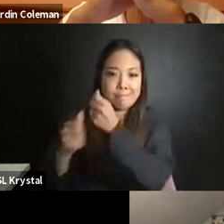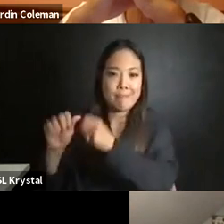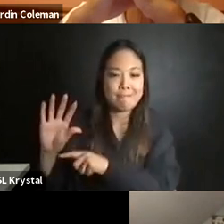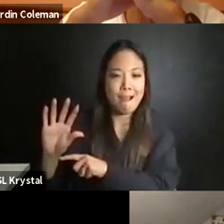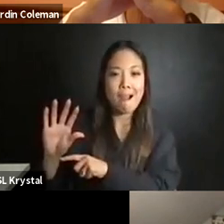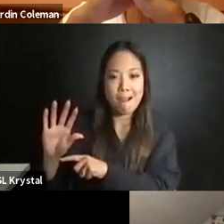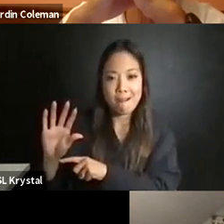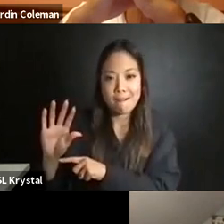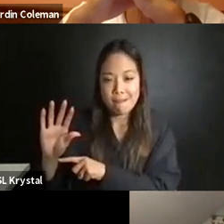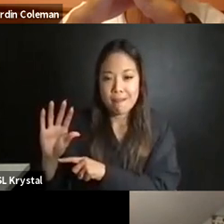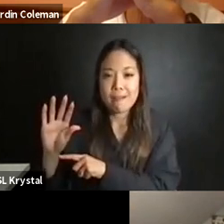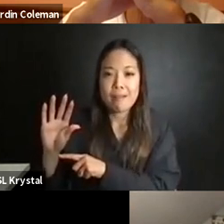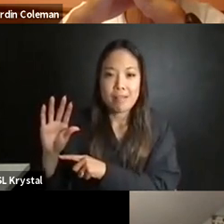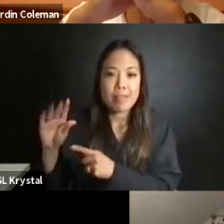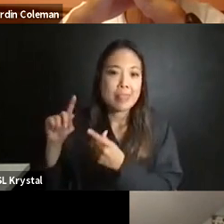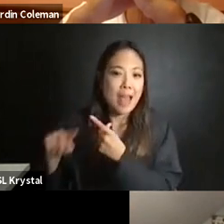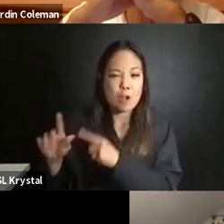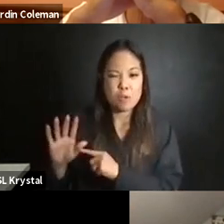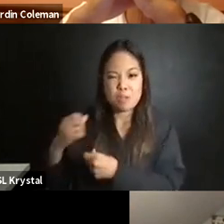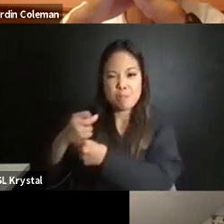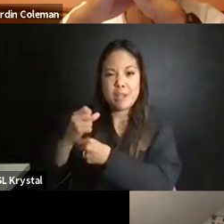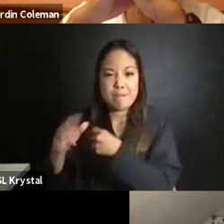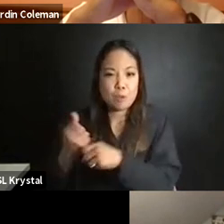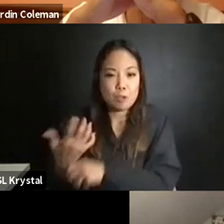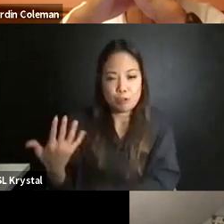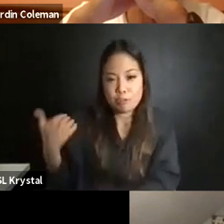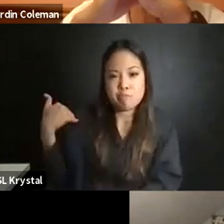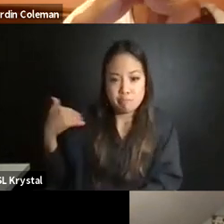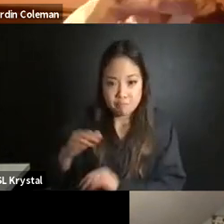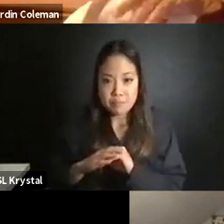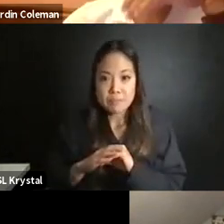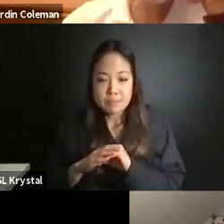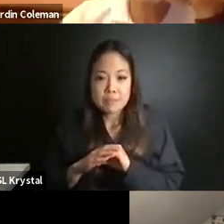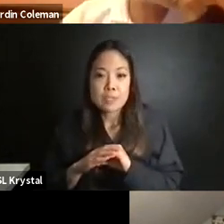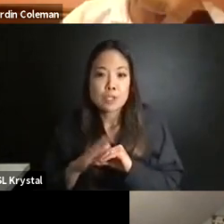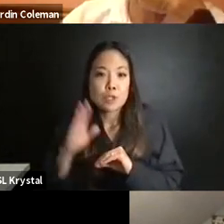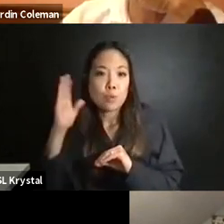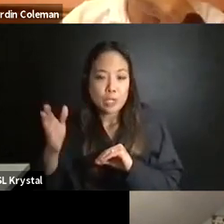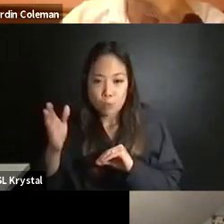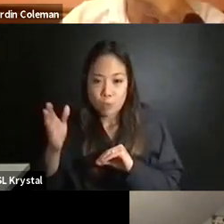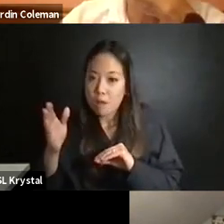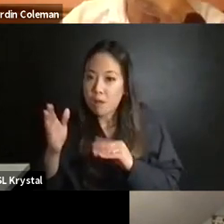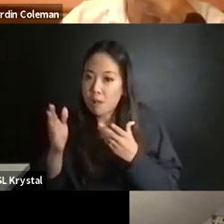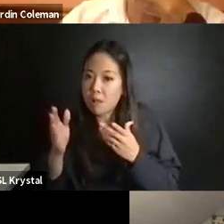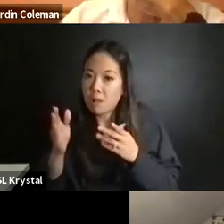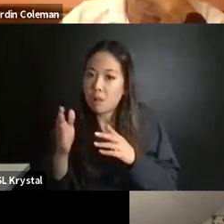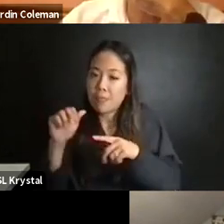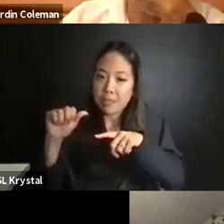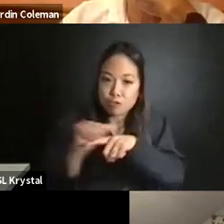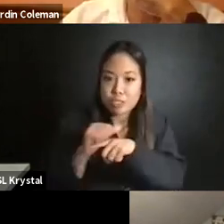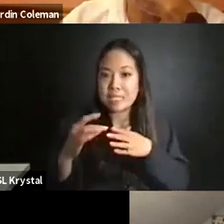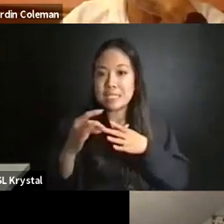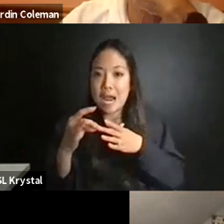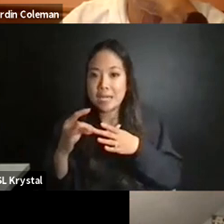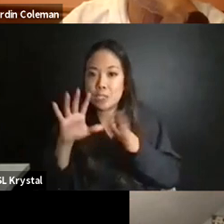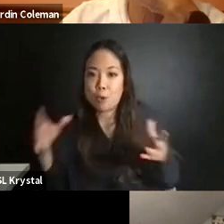circular that we created a few years back so we we're going to increase the size of that procedural circular for training purposes and guidance and really condense the code to be